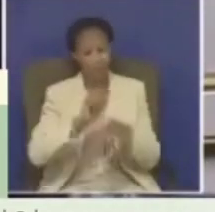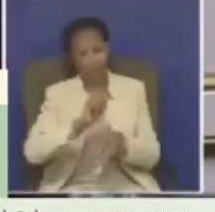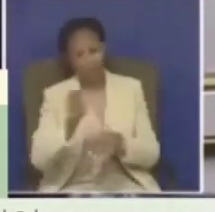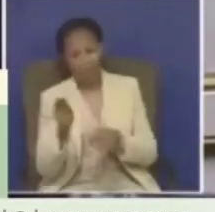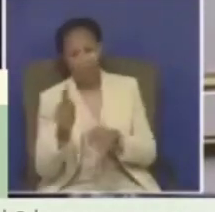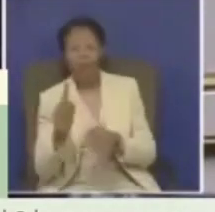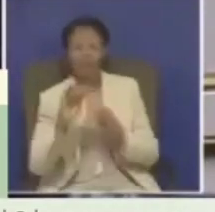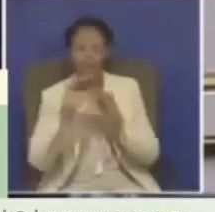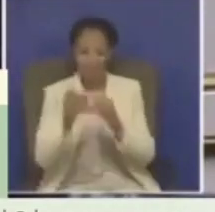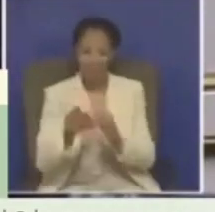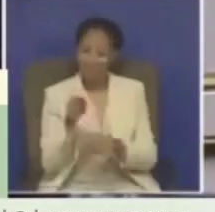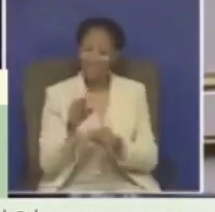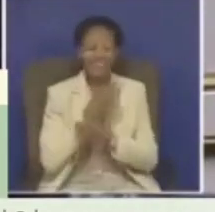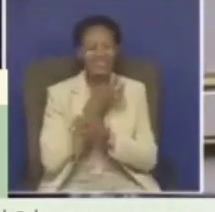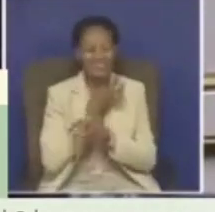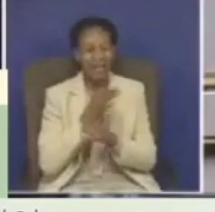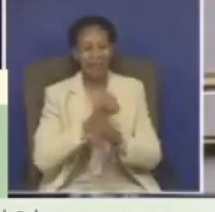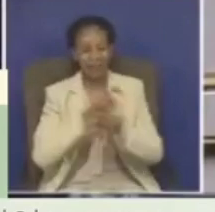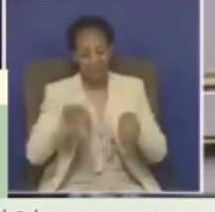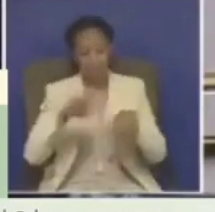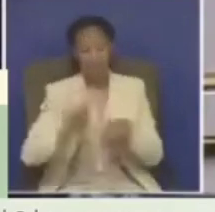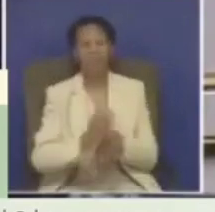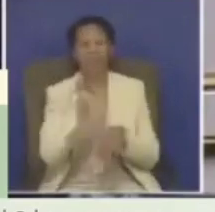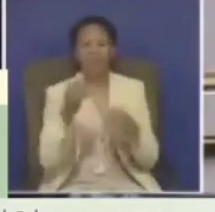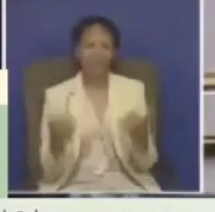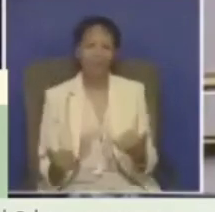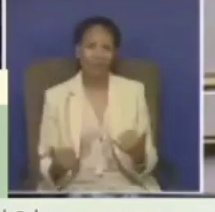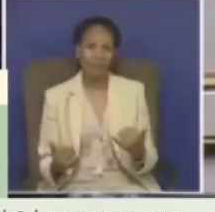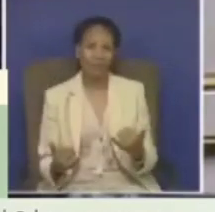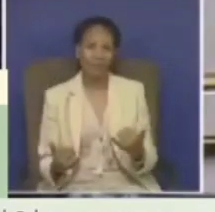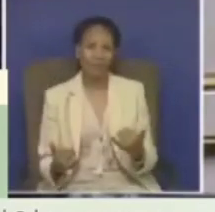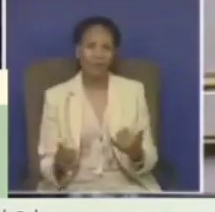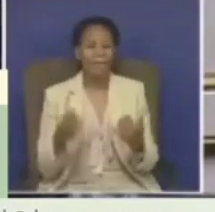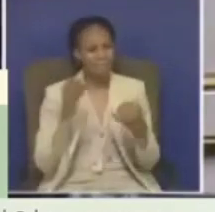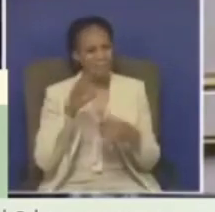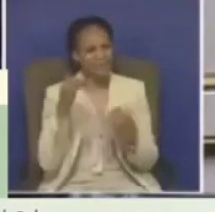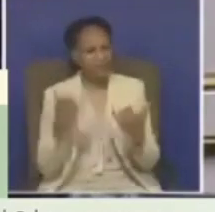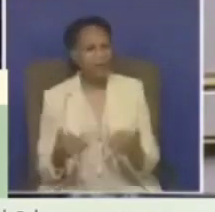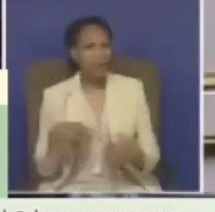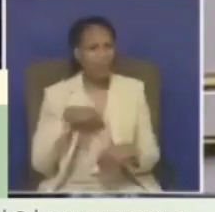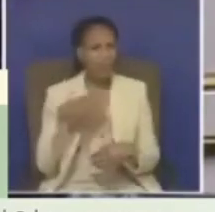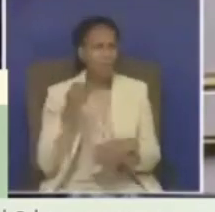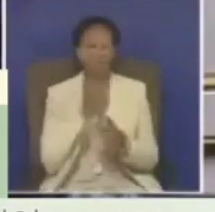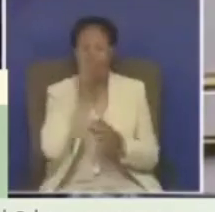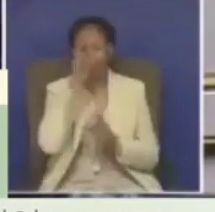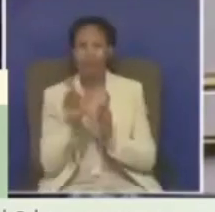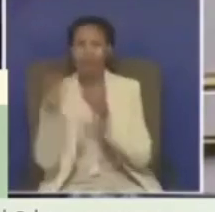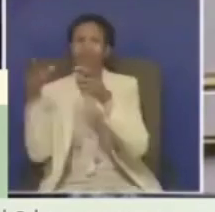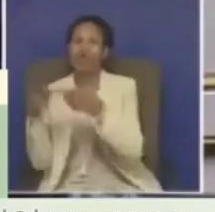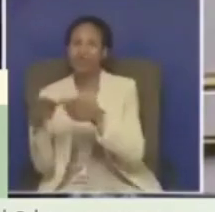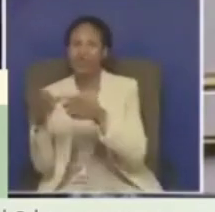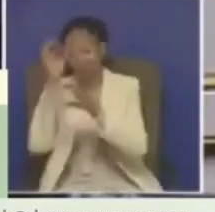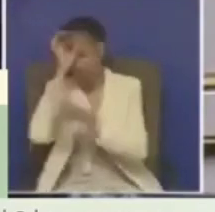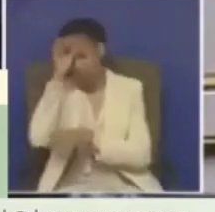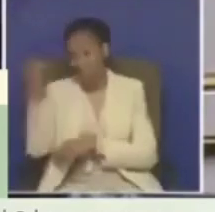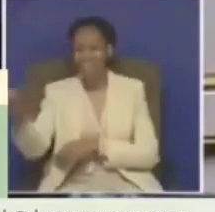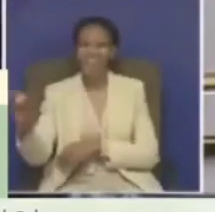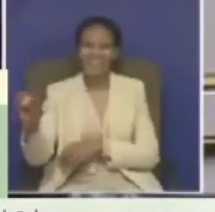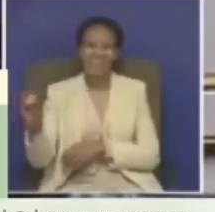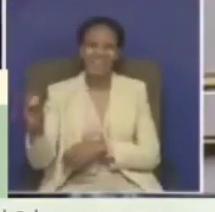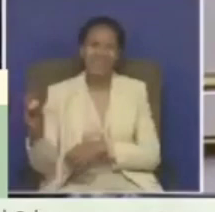is dire in our country at this stage. But currently we have got a portfolio committee on police